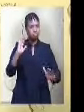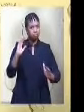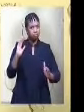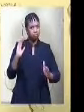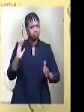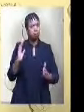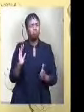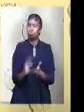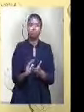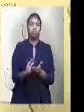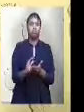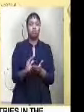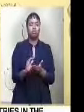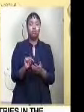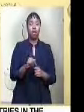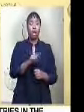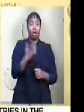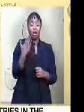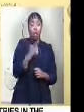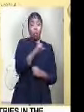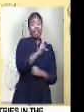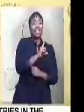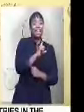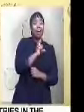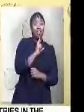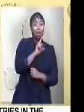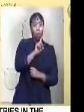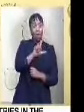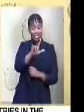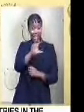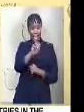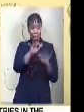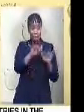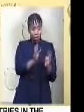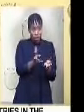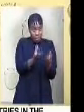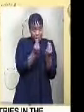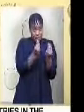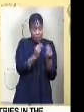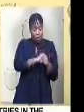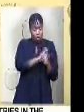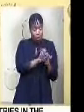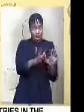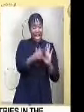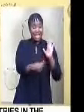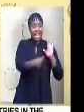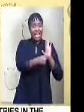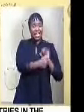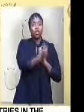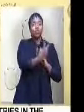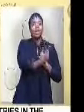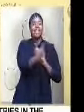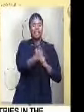significantly. From 1,170 confirmed cases on 27 March,